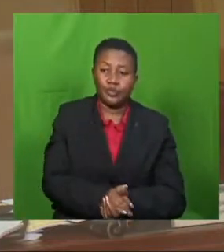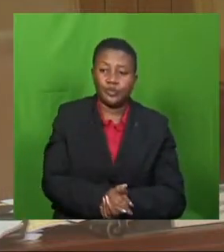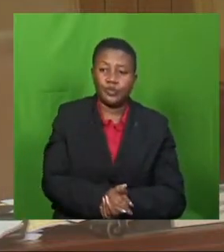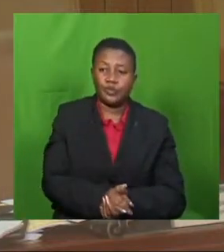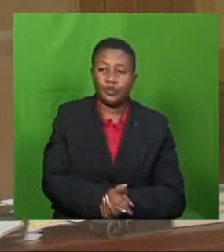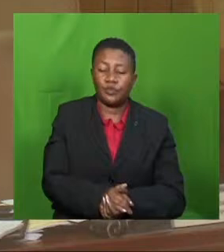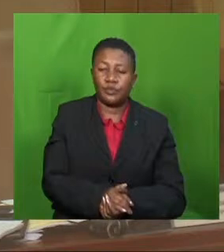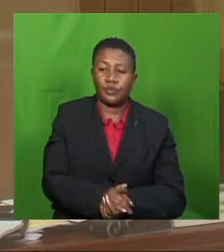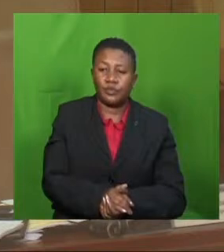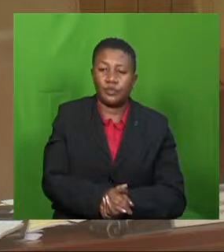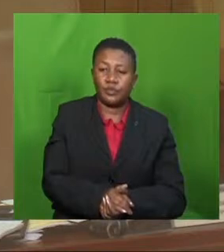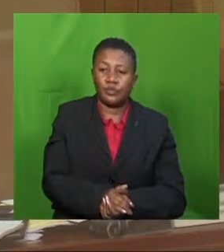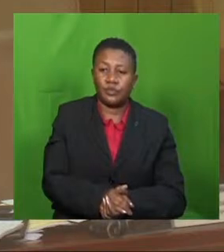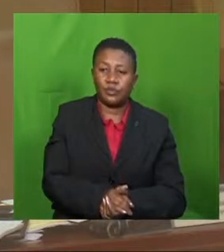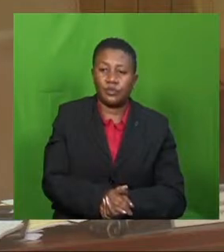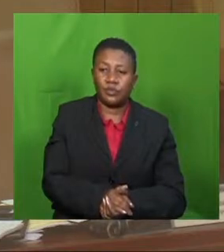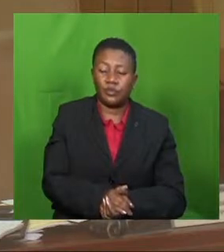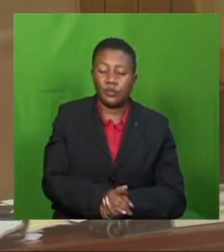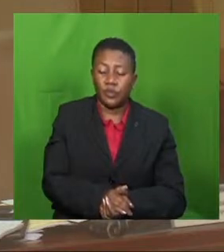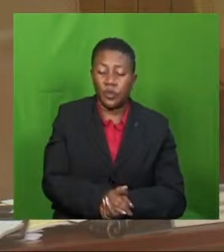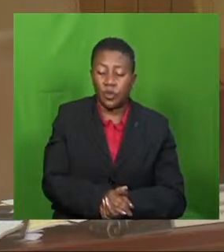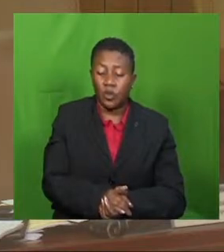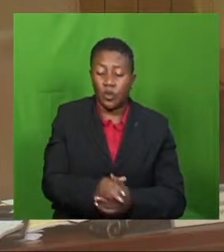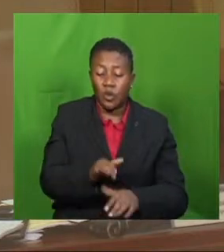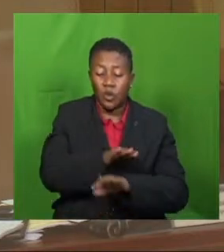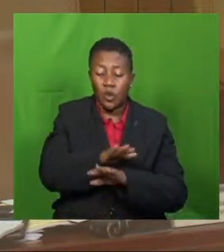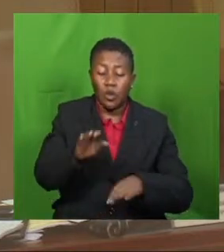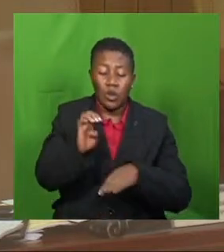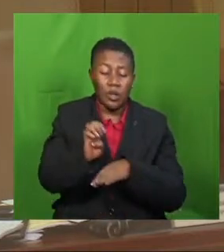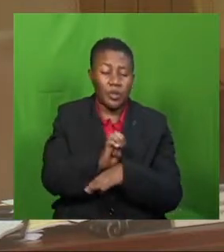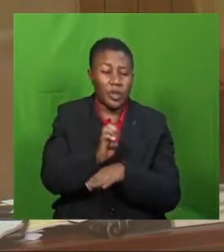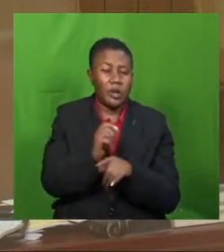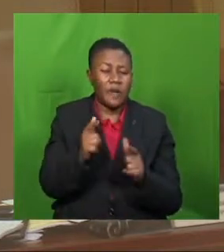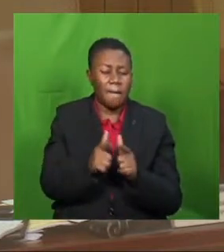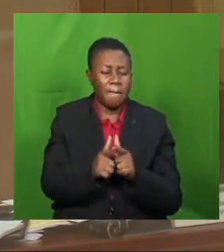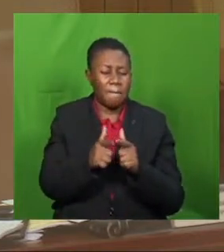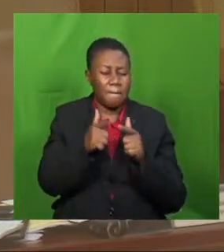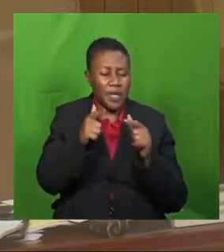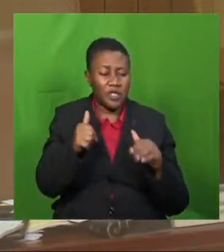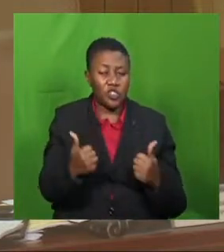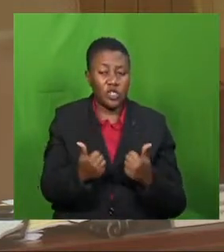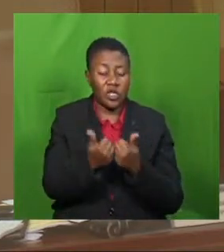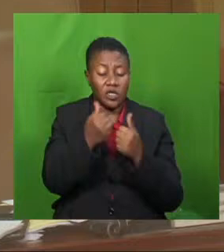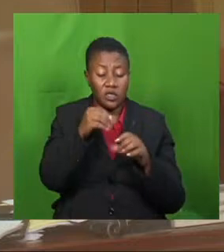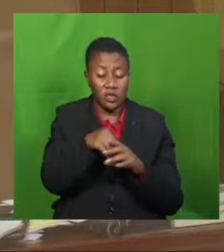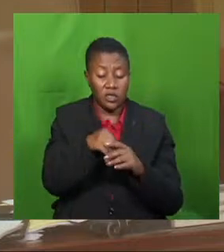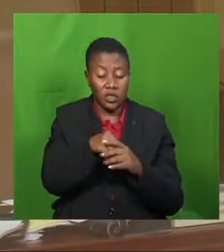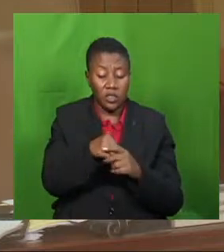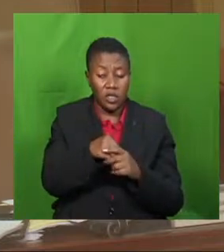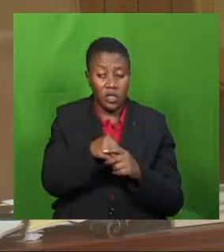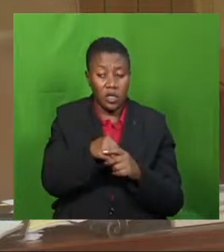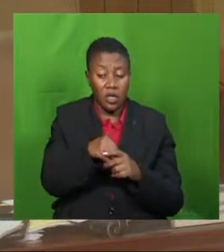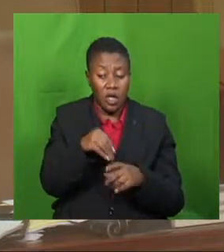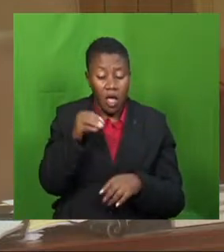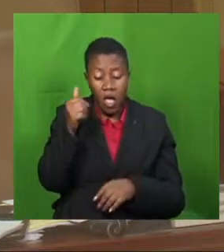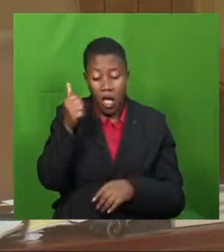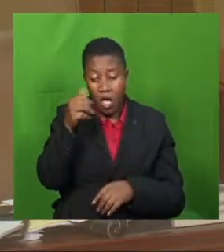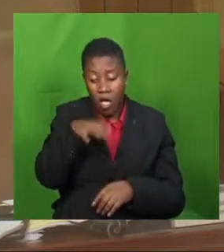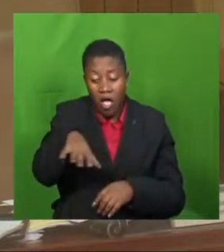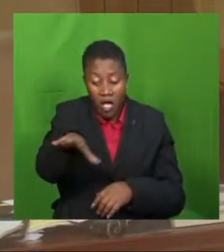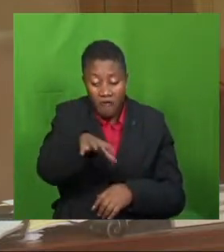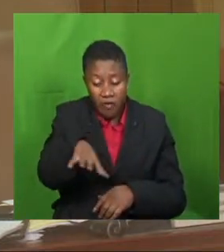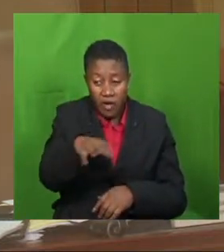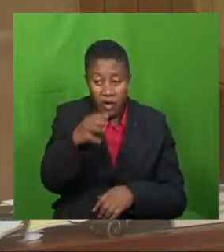Speaker, unemployment is a challenge within our sub-region. Recently, we all were